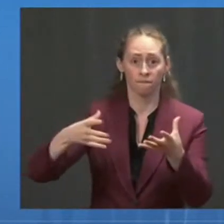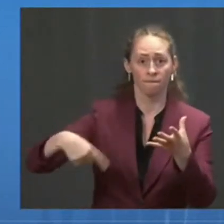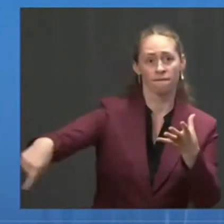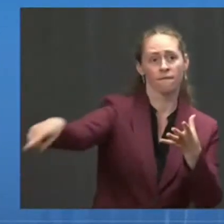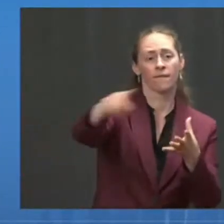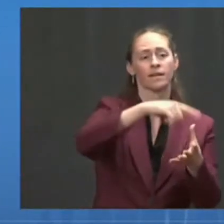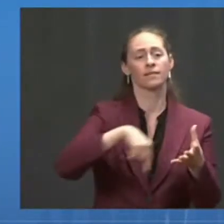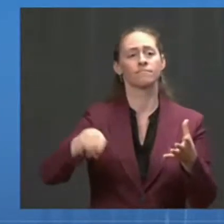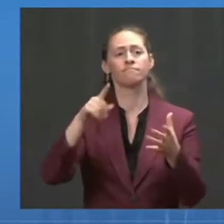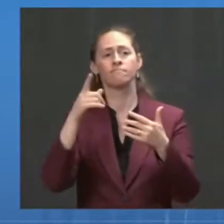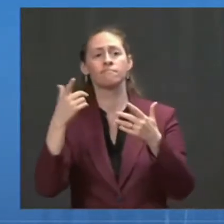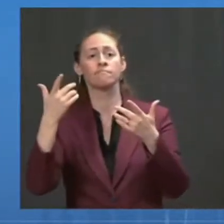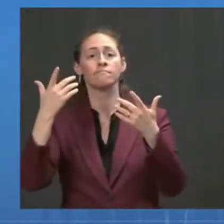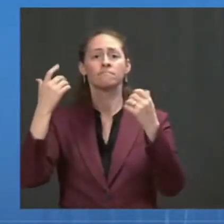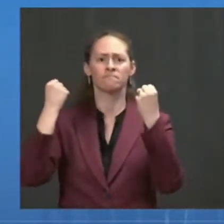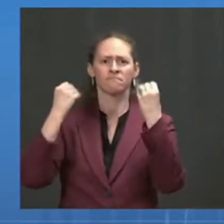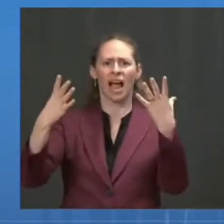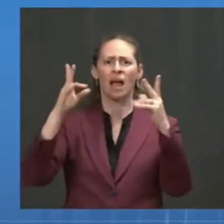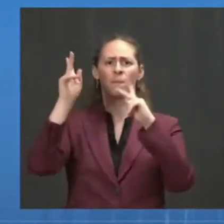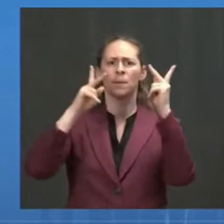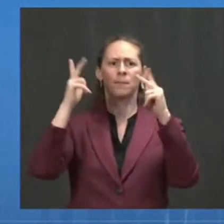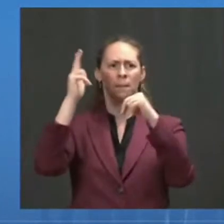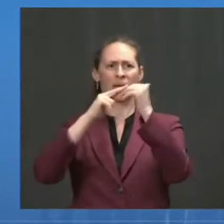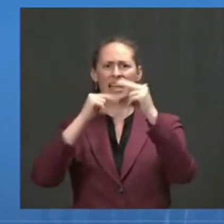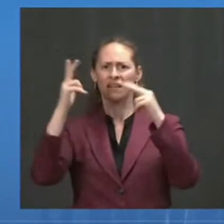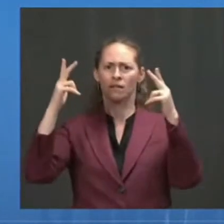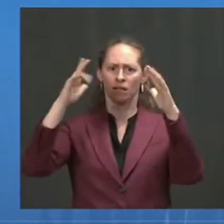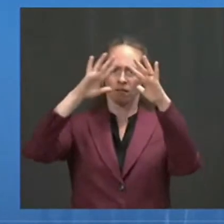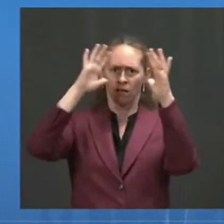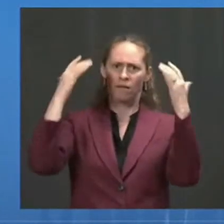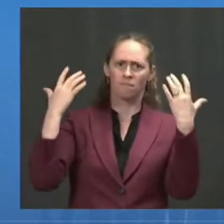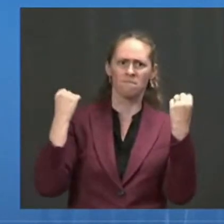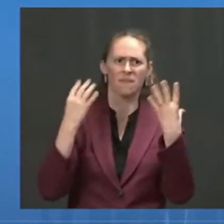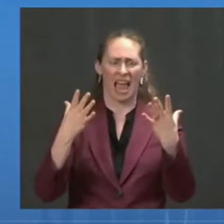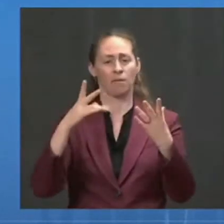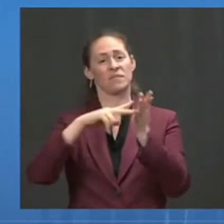personnel must now be fully vaccinated.